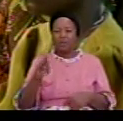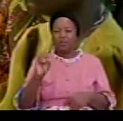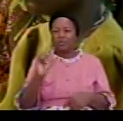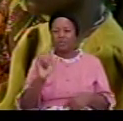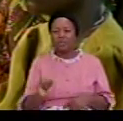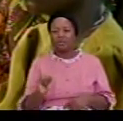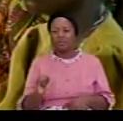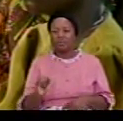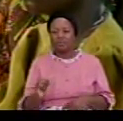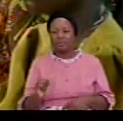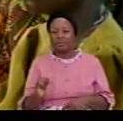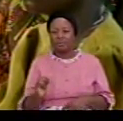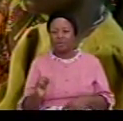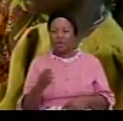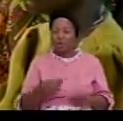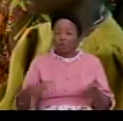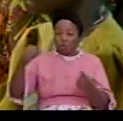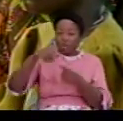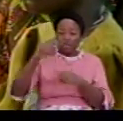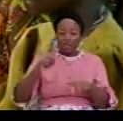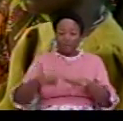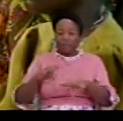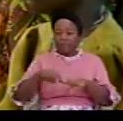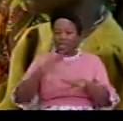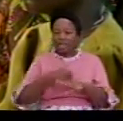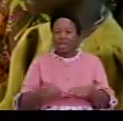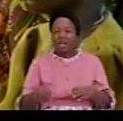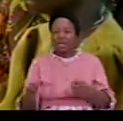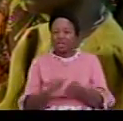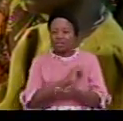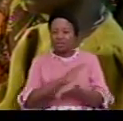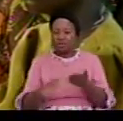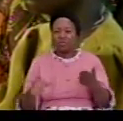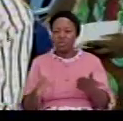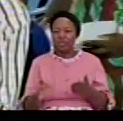until the fingers are eaten up by leprosy.